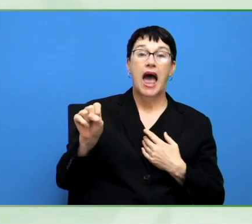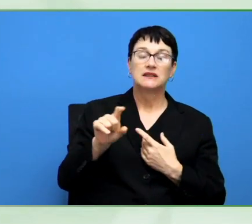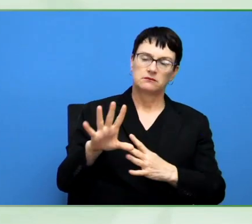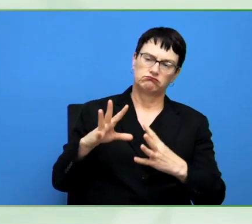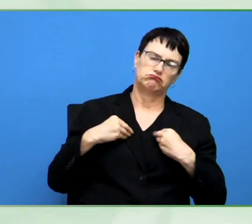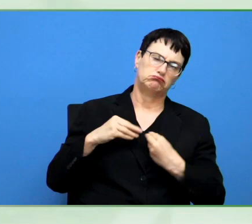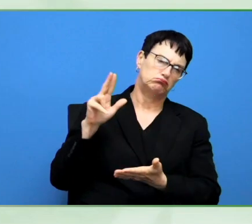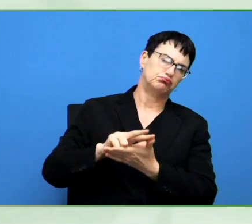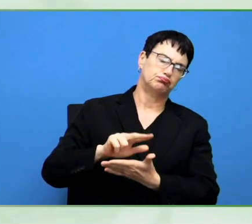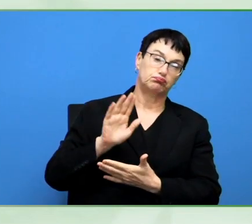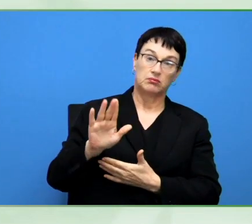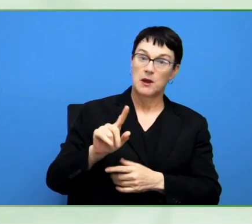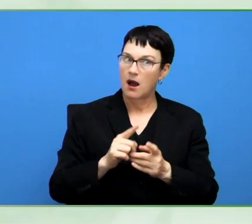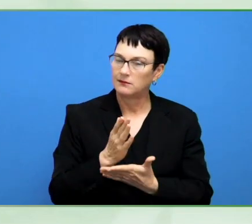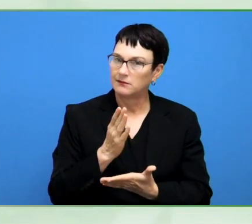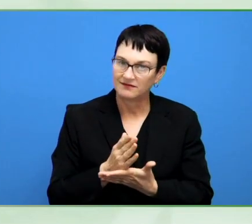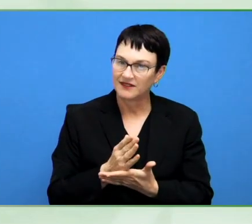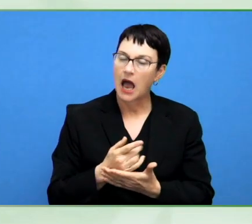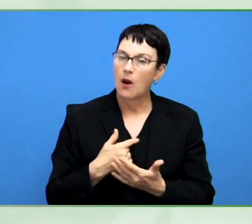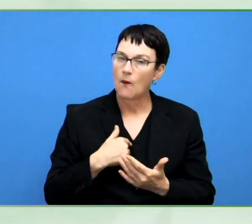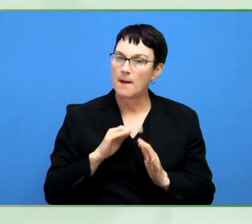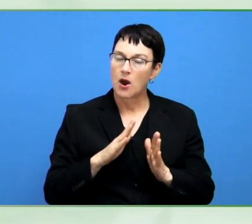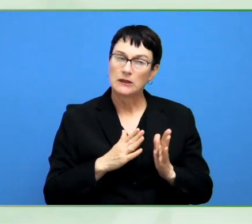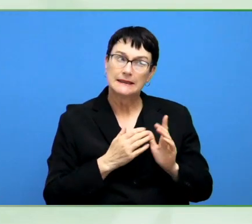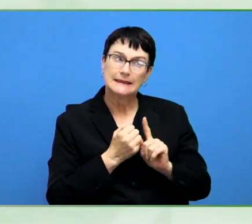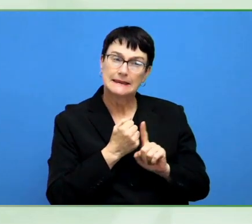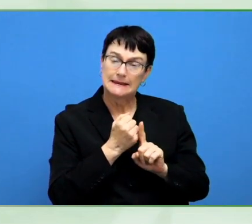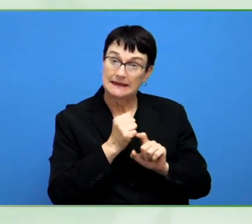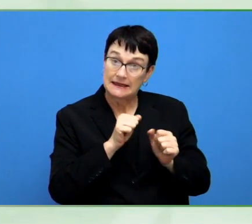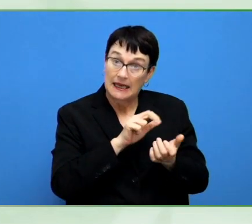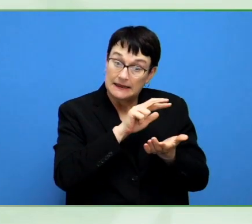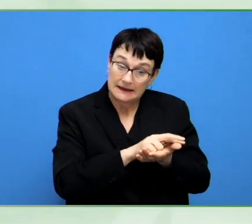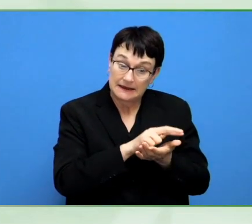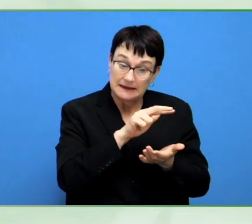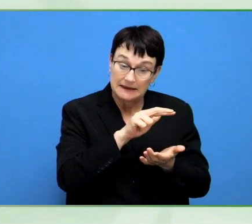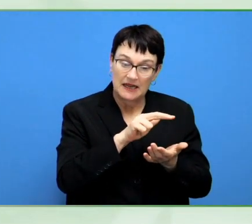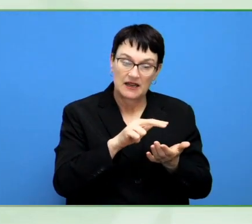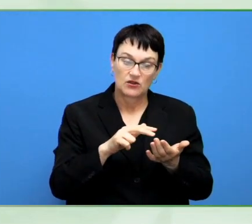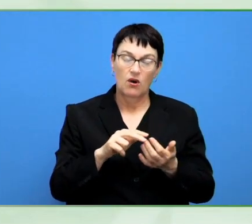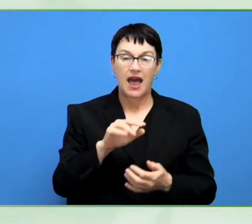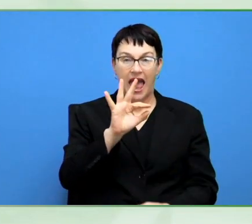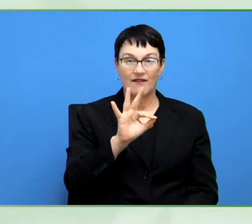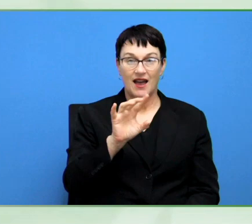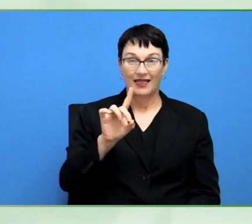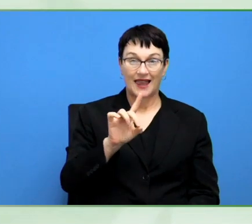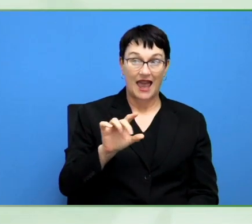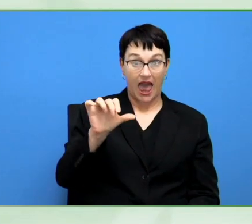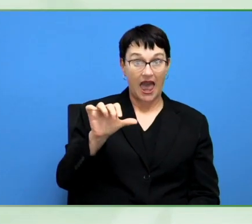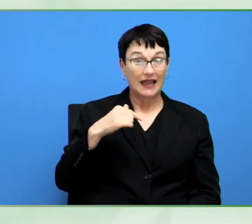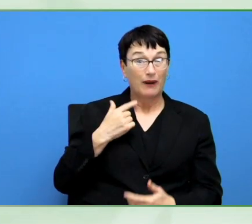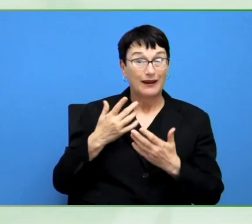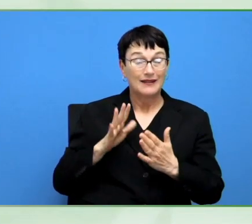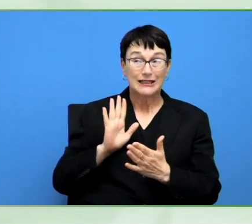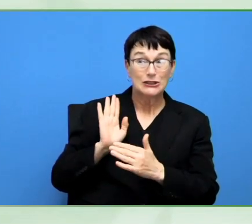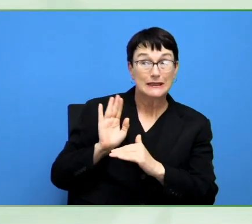2 years from our life. We couldn't sell without that. So it was too much for us because we were not located in Europe. We had